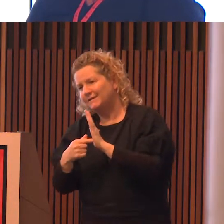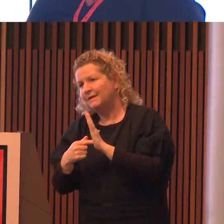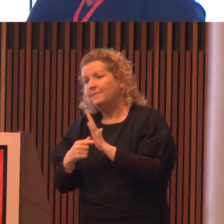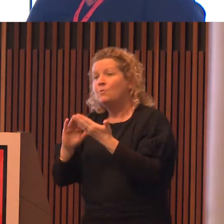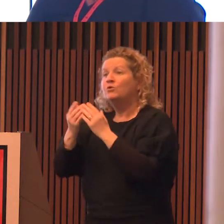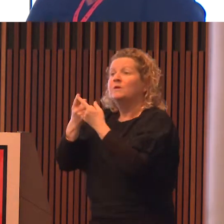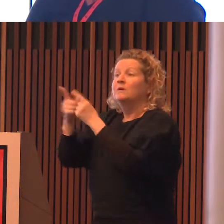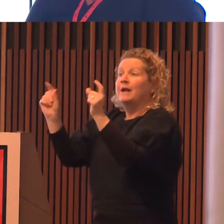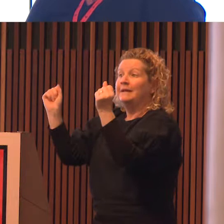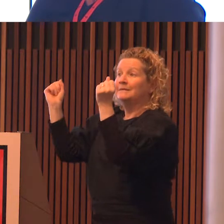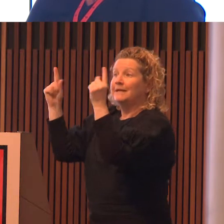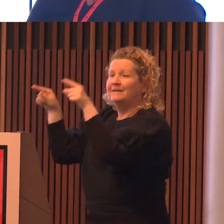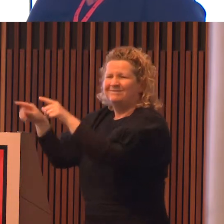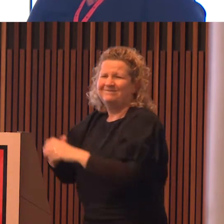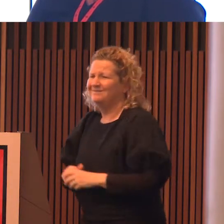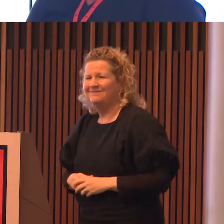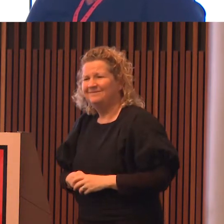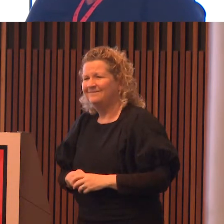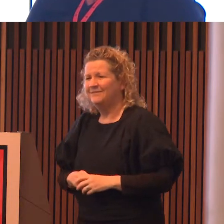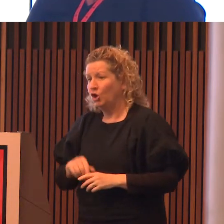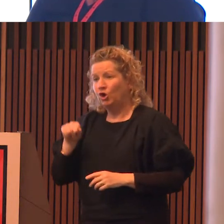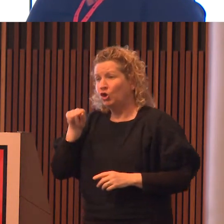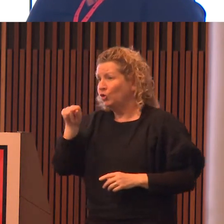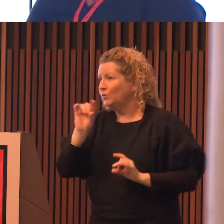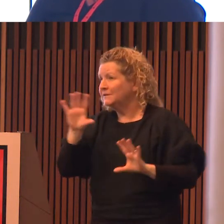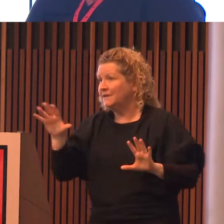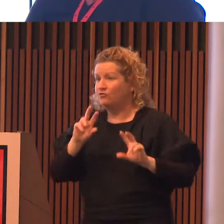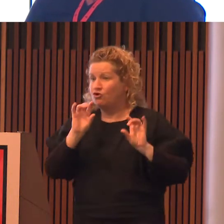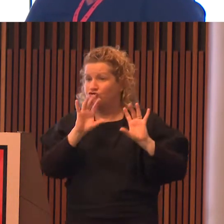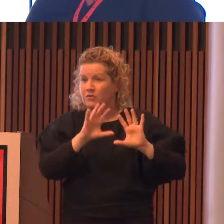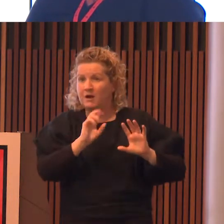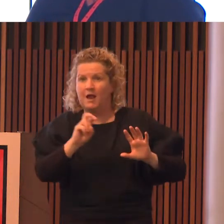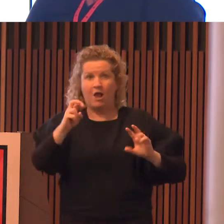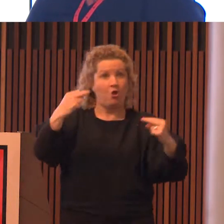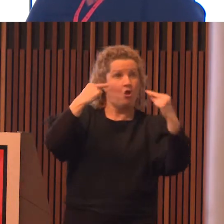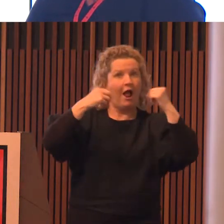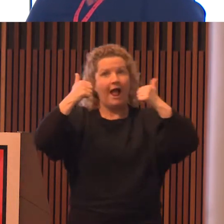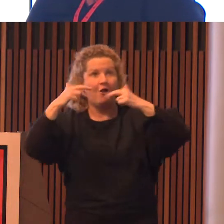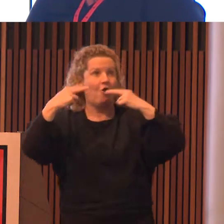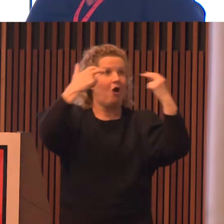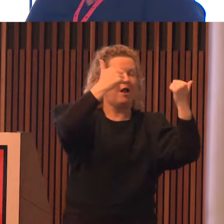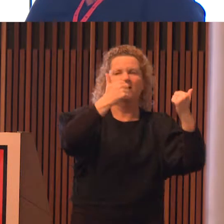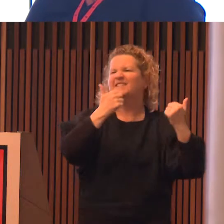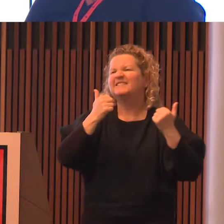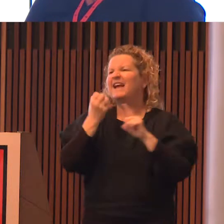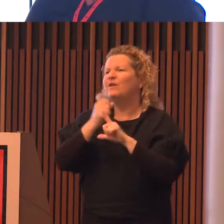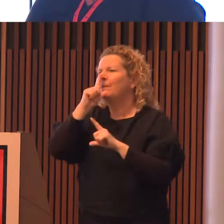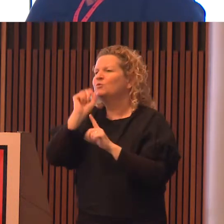understood, and you don't run around the country saying, oh, look, aren't we great? That's not what advocates do. But I want to